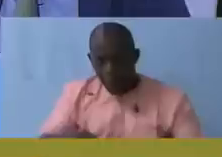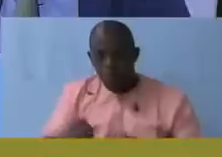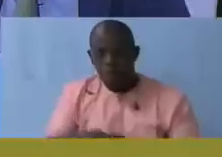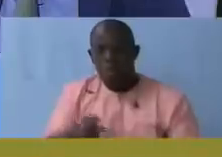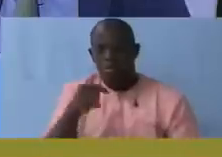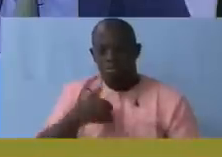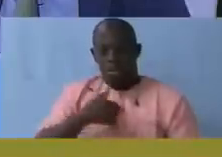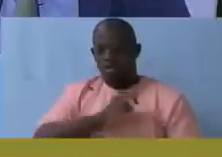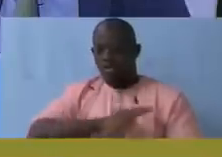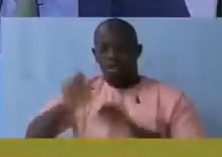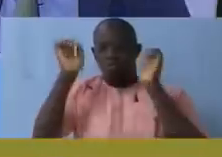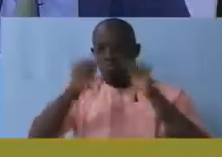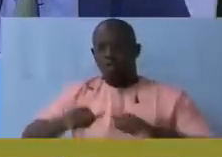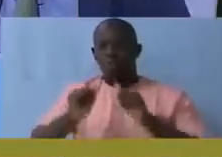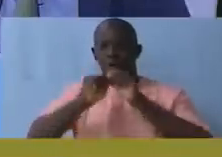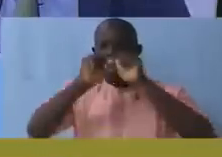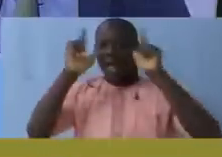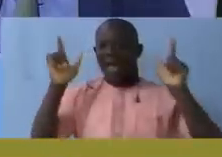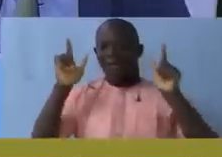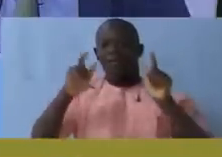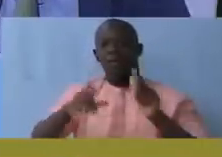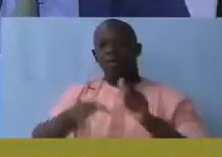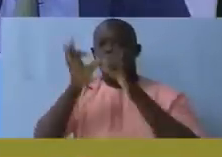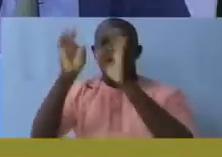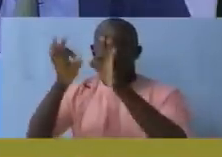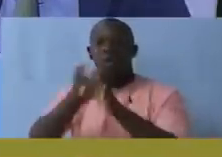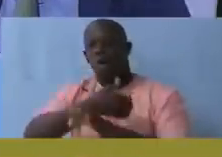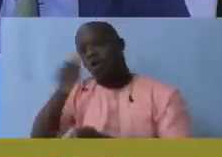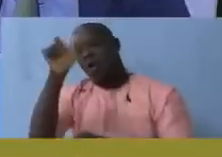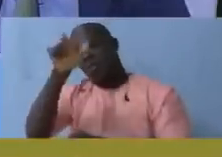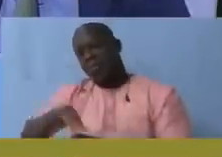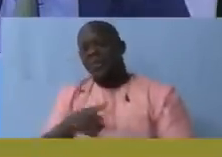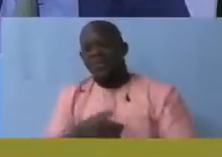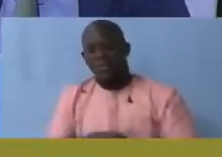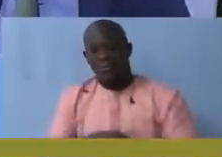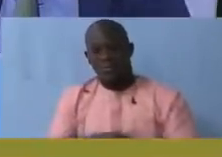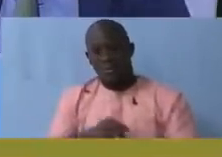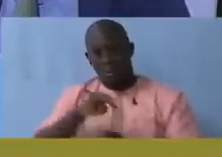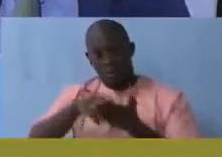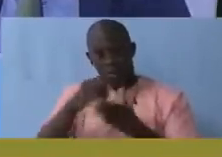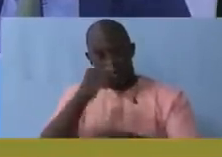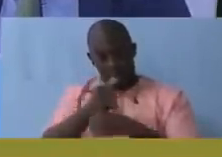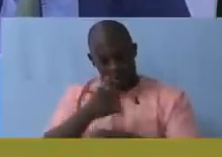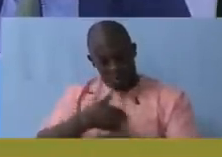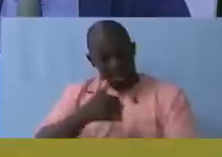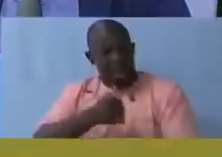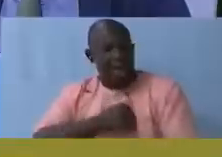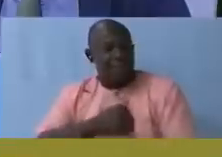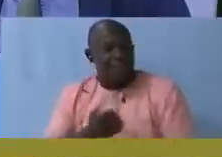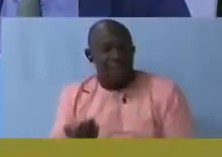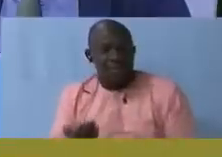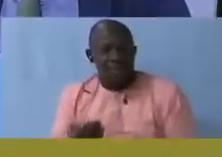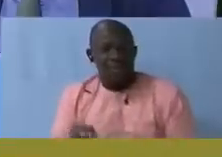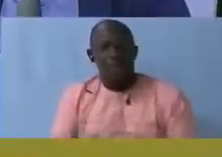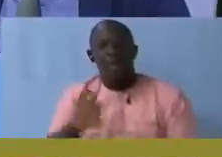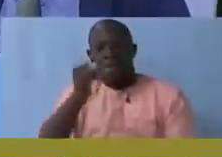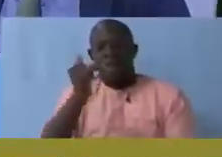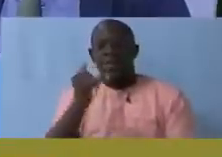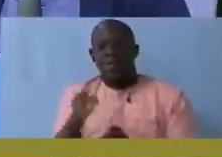You can call it a threat, because you can have a person relating with your personal